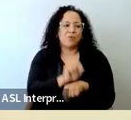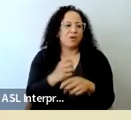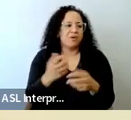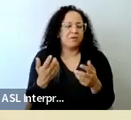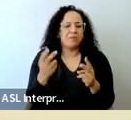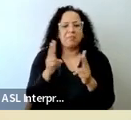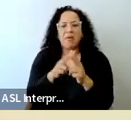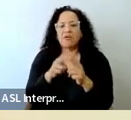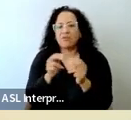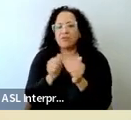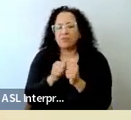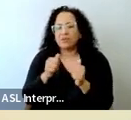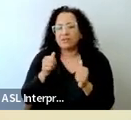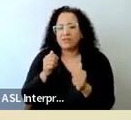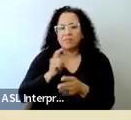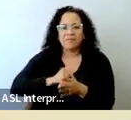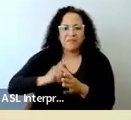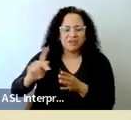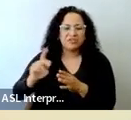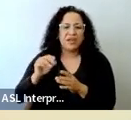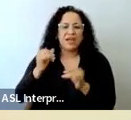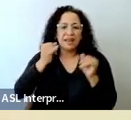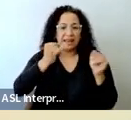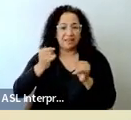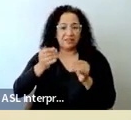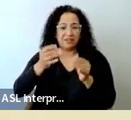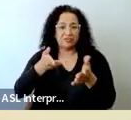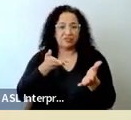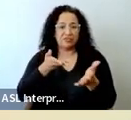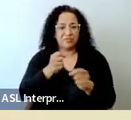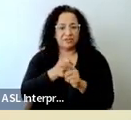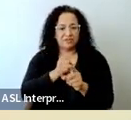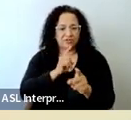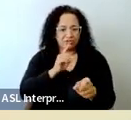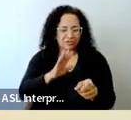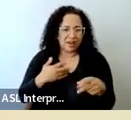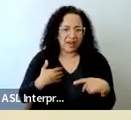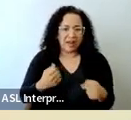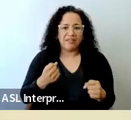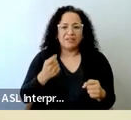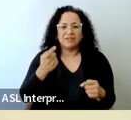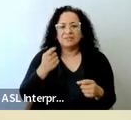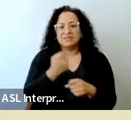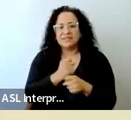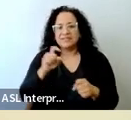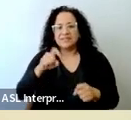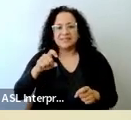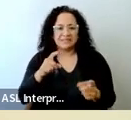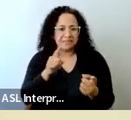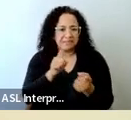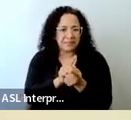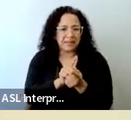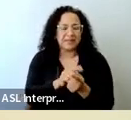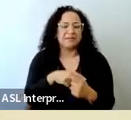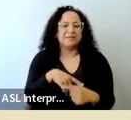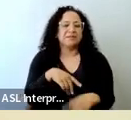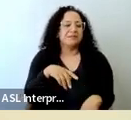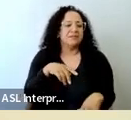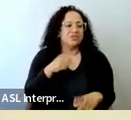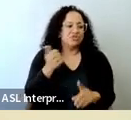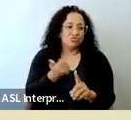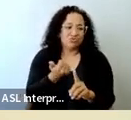the professionals and the individuals served to ensure that there's quality and health and safety needs are met. Tracking budgets can be